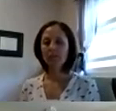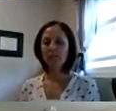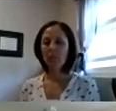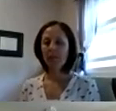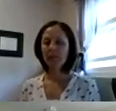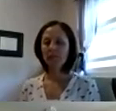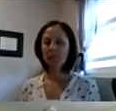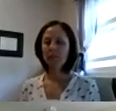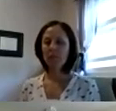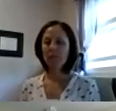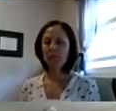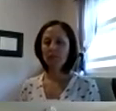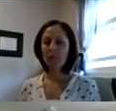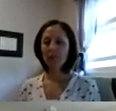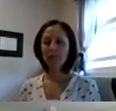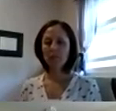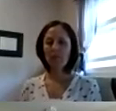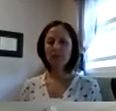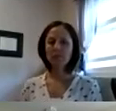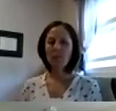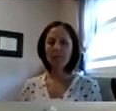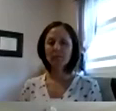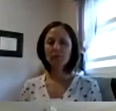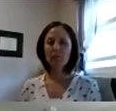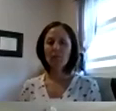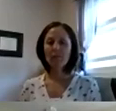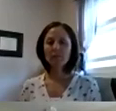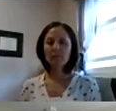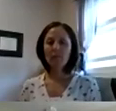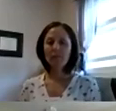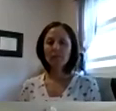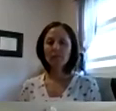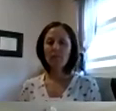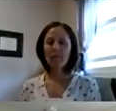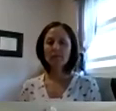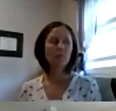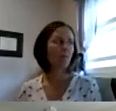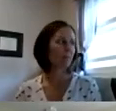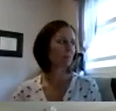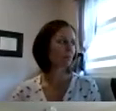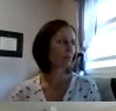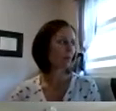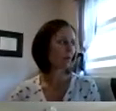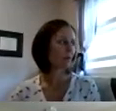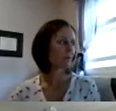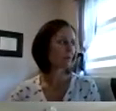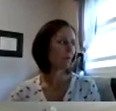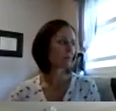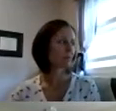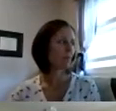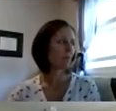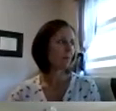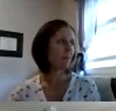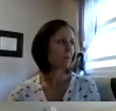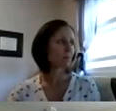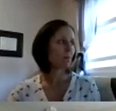how to recover and emerge from the COVID-19 pandemic in ways that will be really meaningful and useful